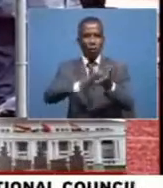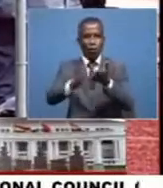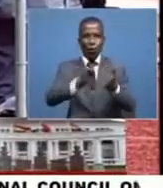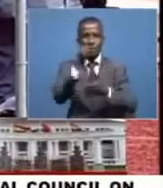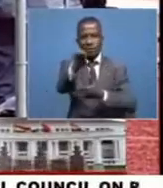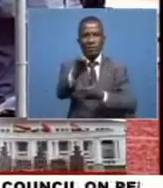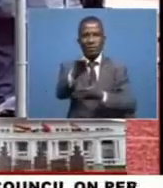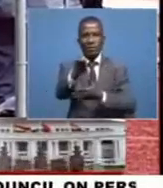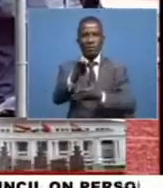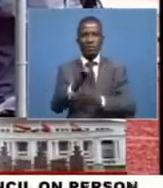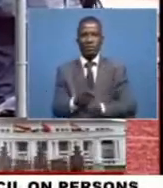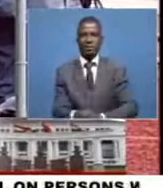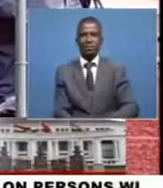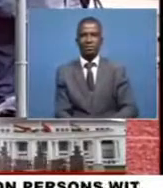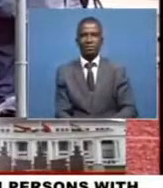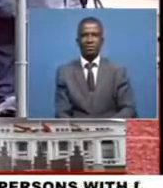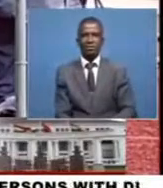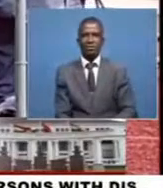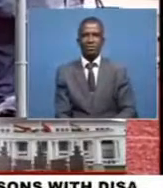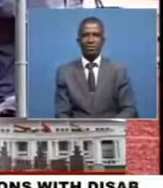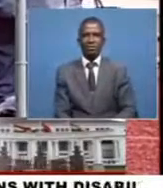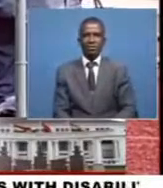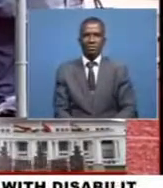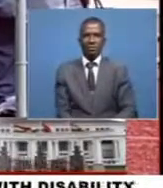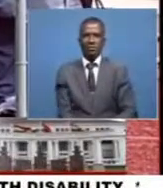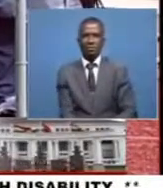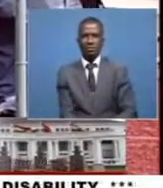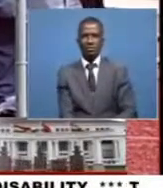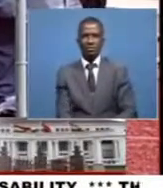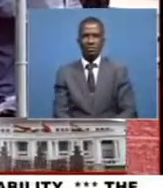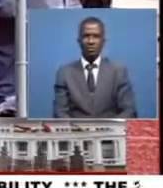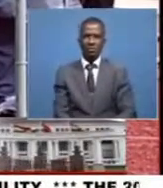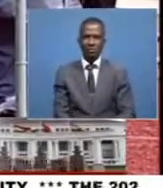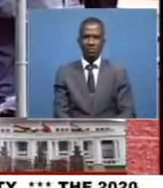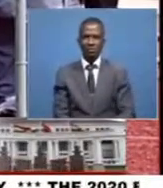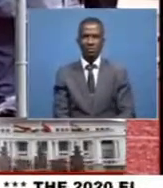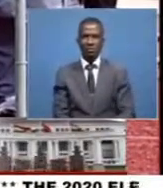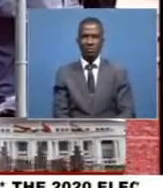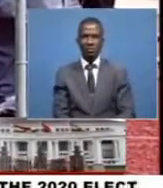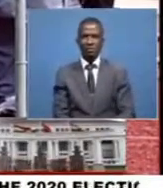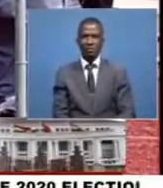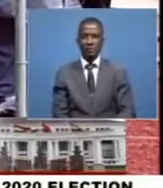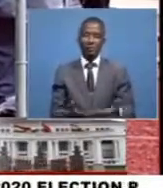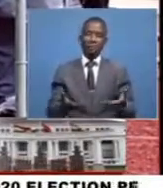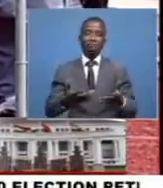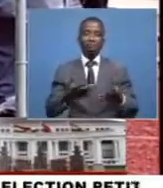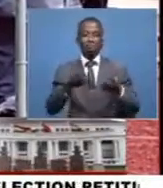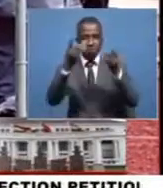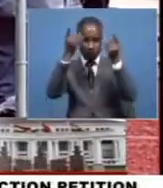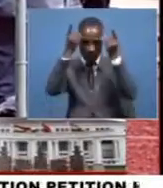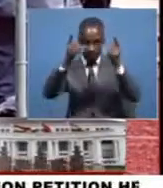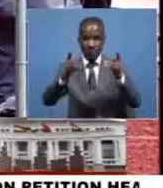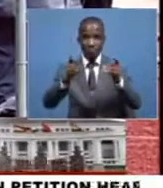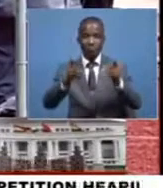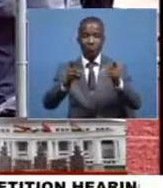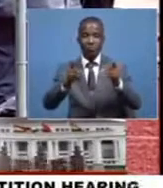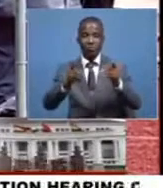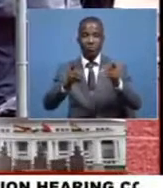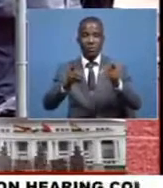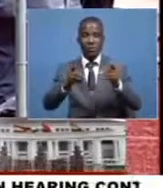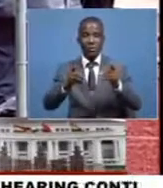to ask this question. You have described as superior the argument made by Mr.